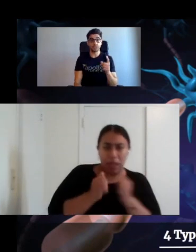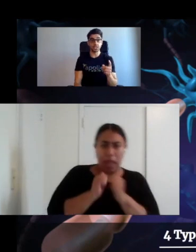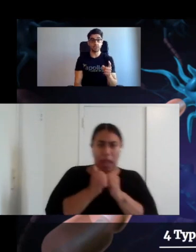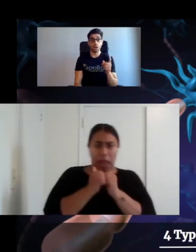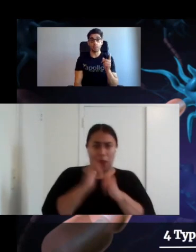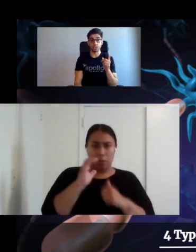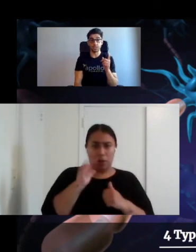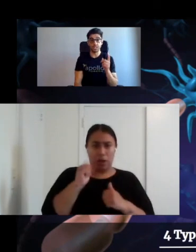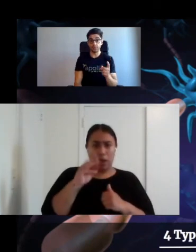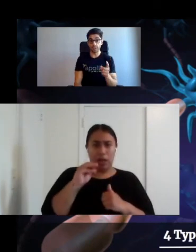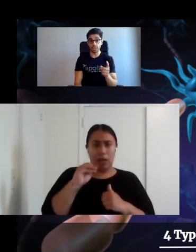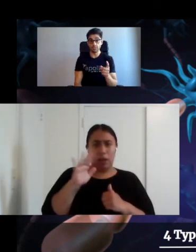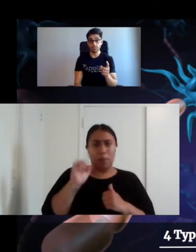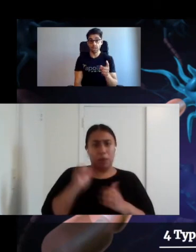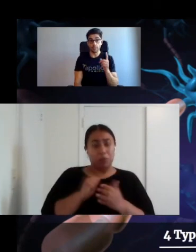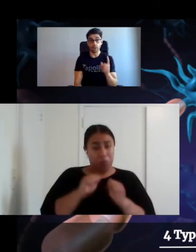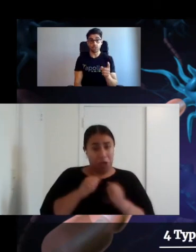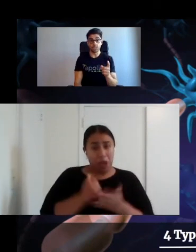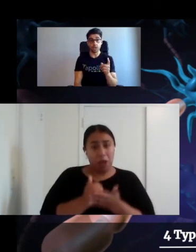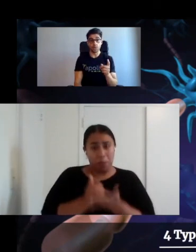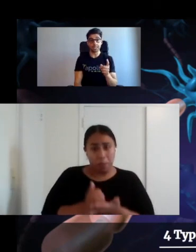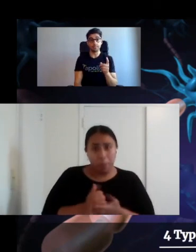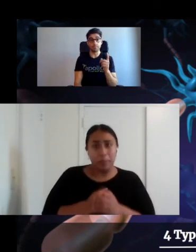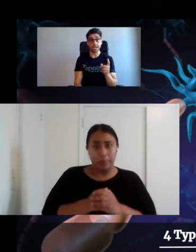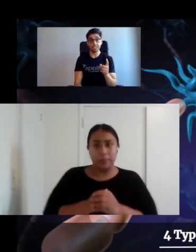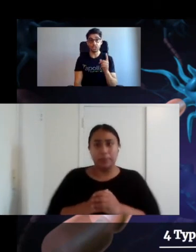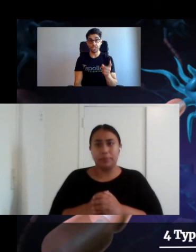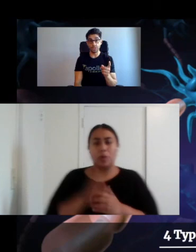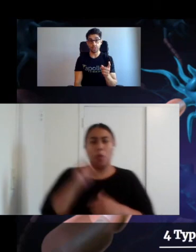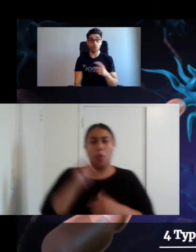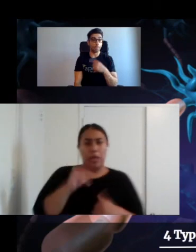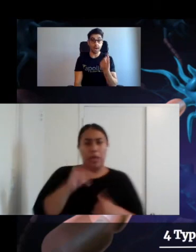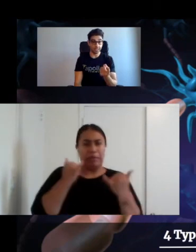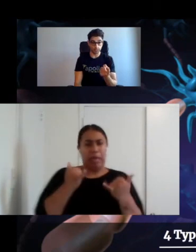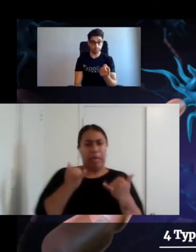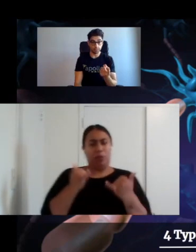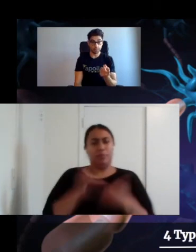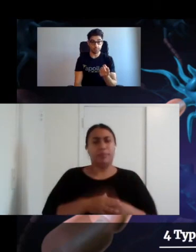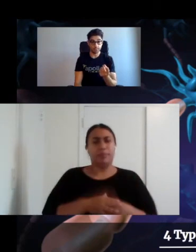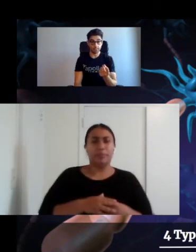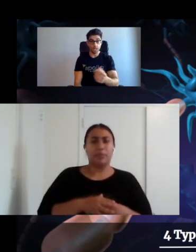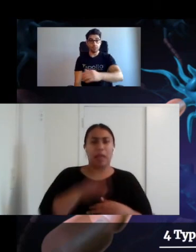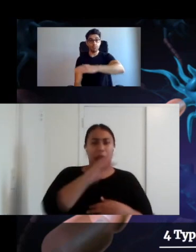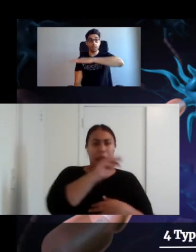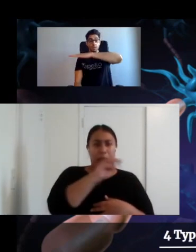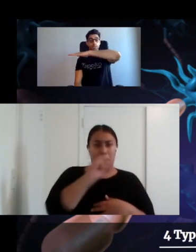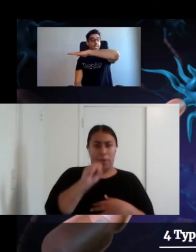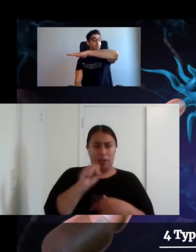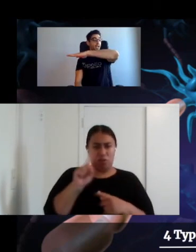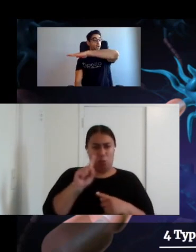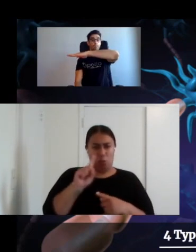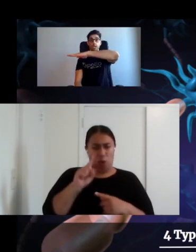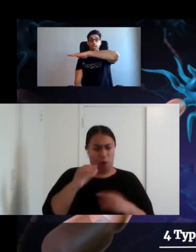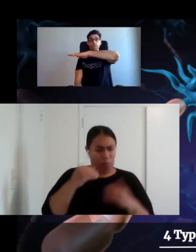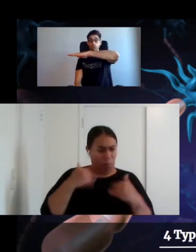central nervous system, more specifically, a protein known as the myelin sheath, or myelin. If we pretend